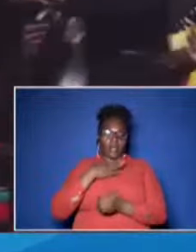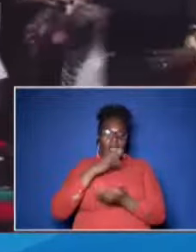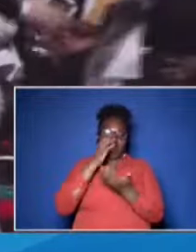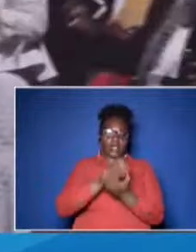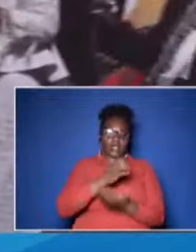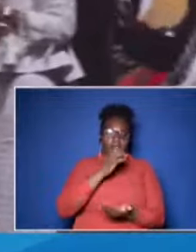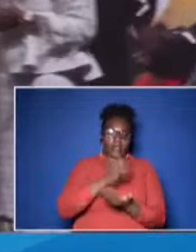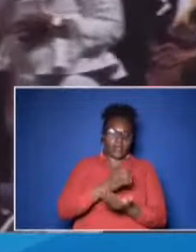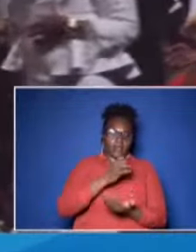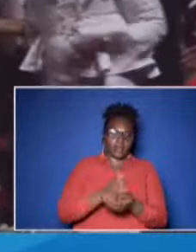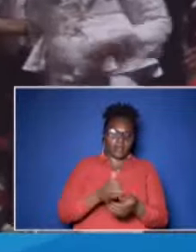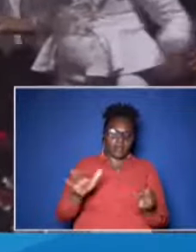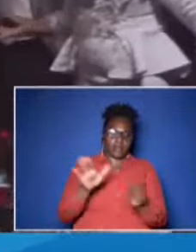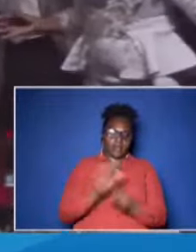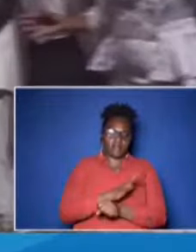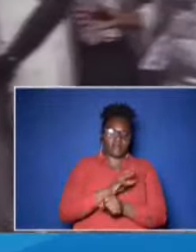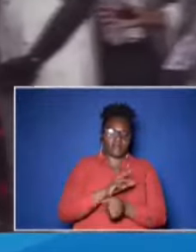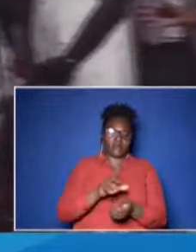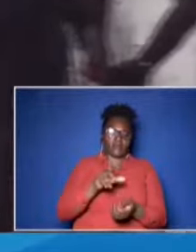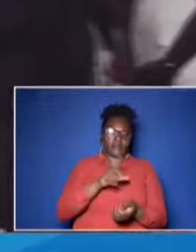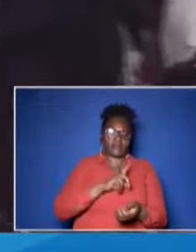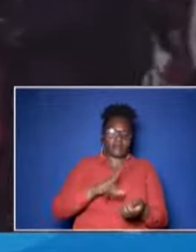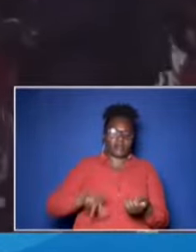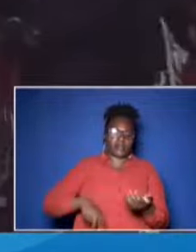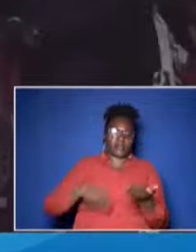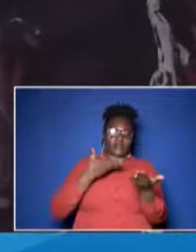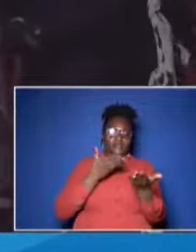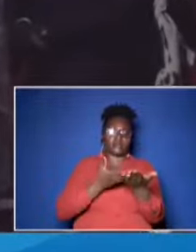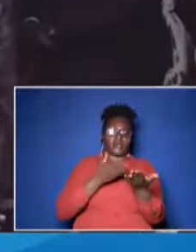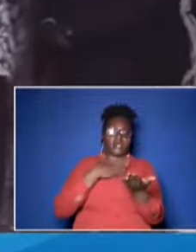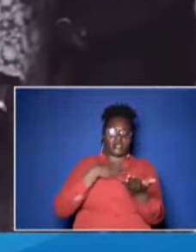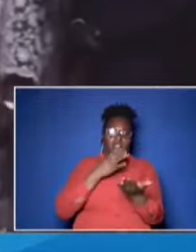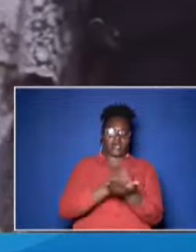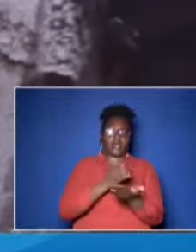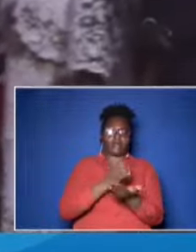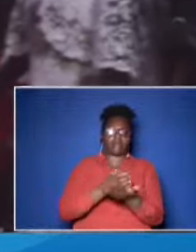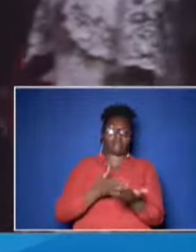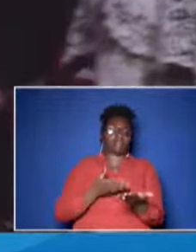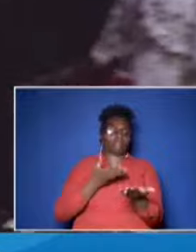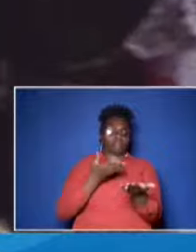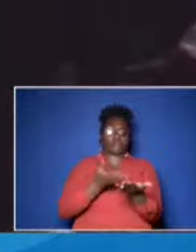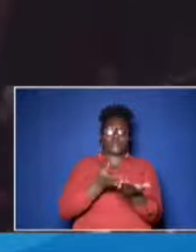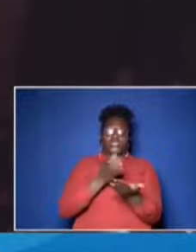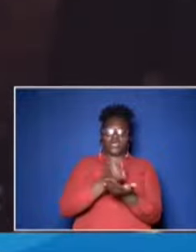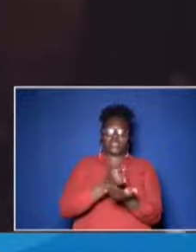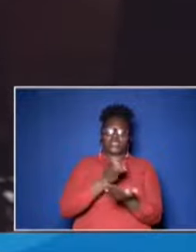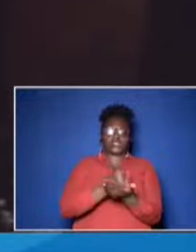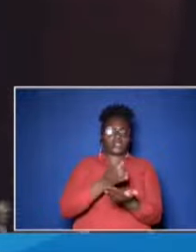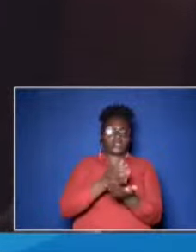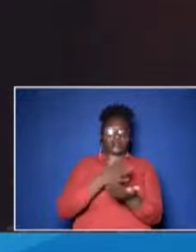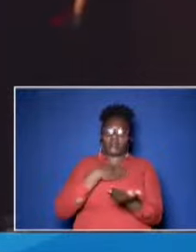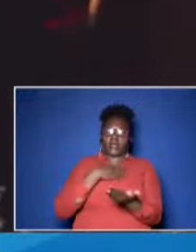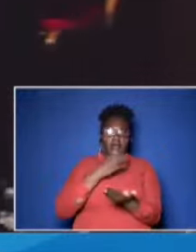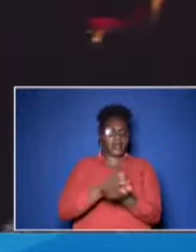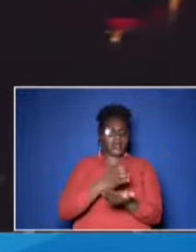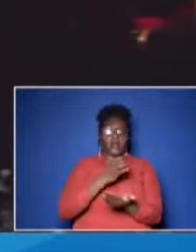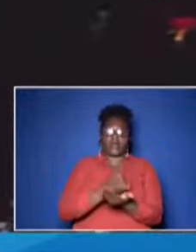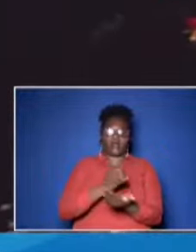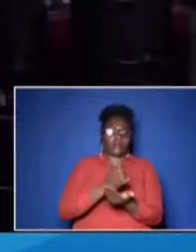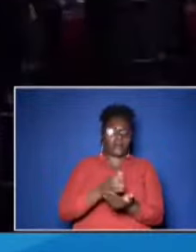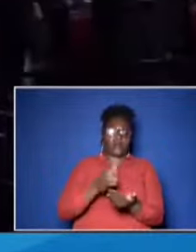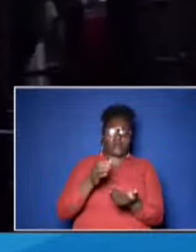cup fill it up here's my cup here's my cup fill it here's my